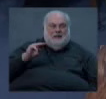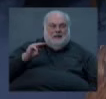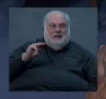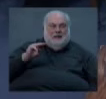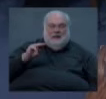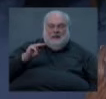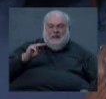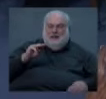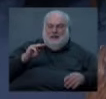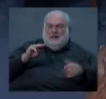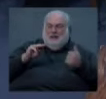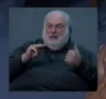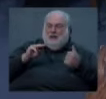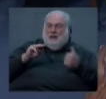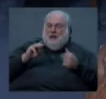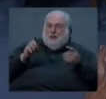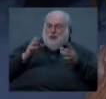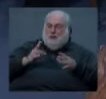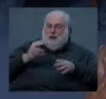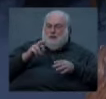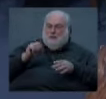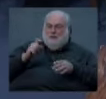Director Hendricks went to Washington University.